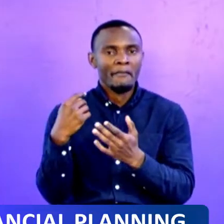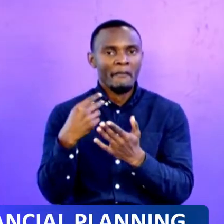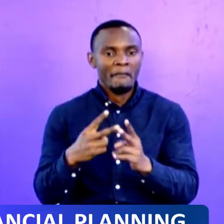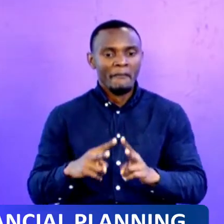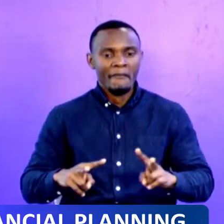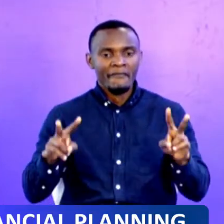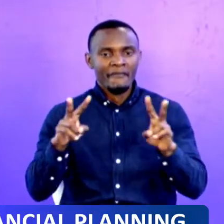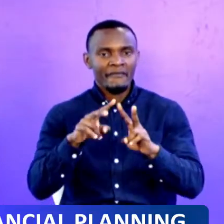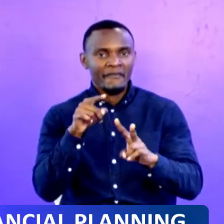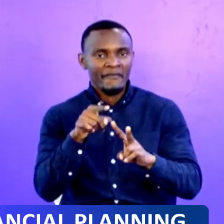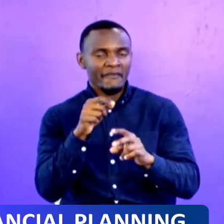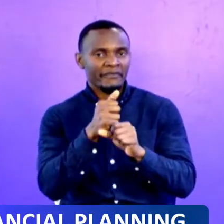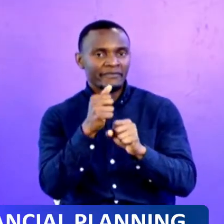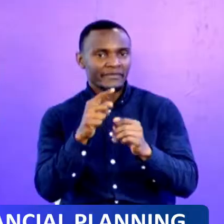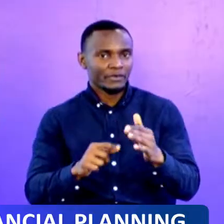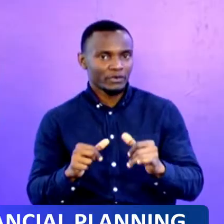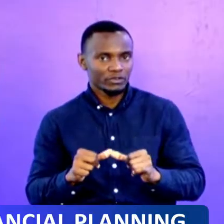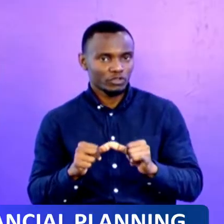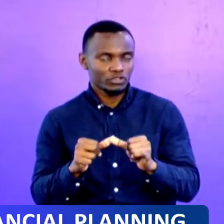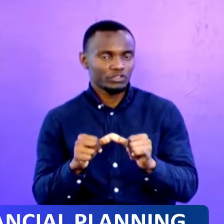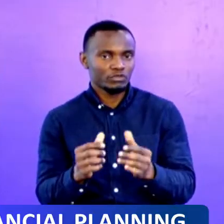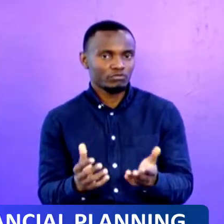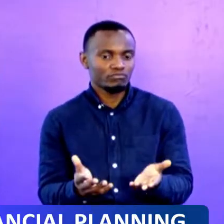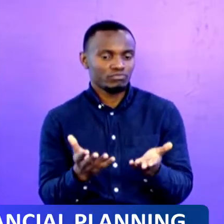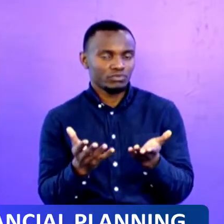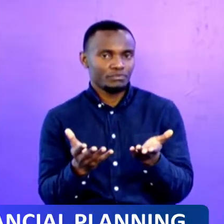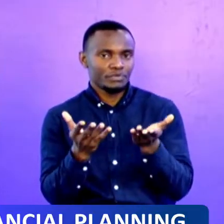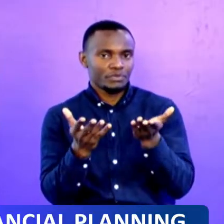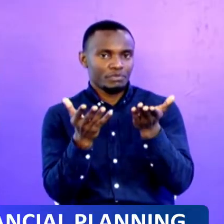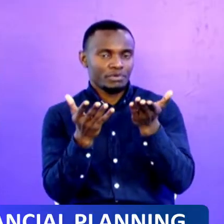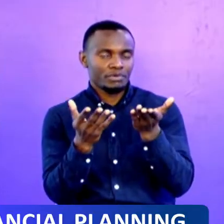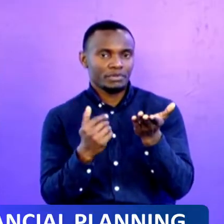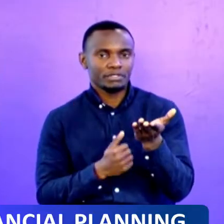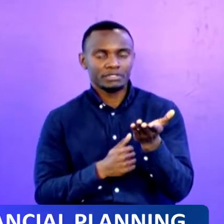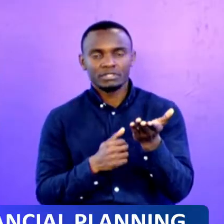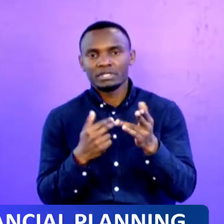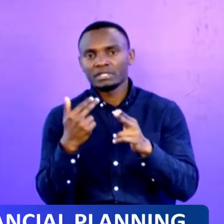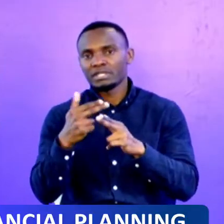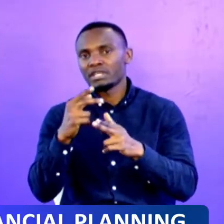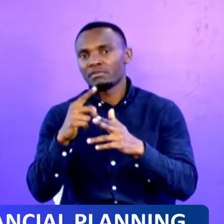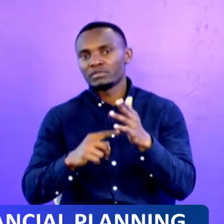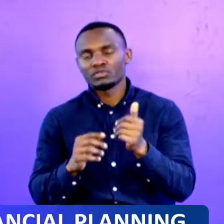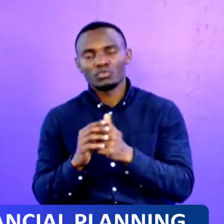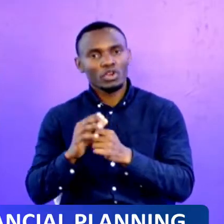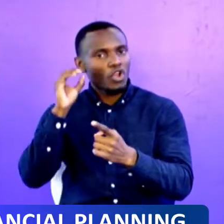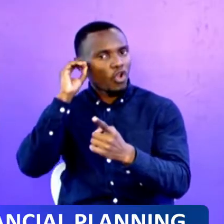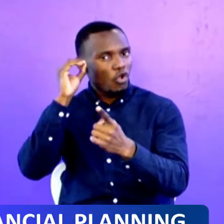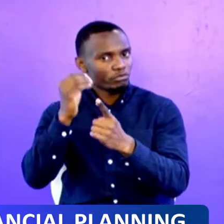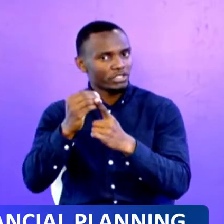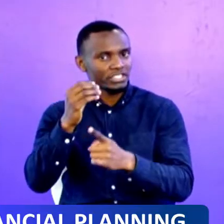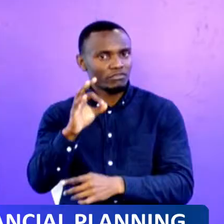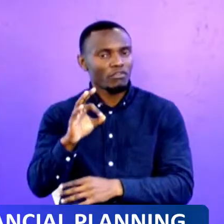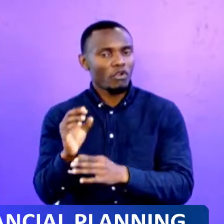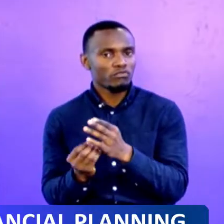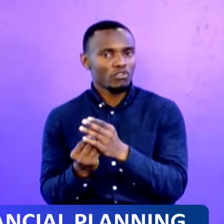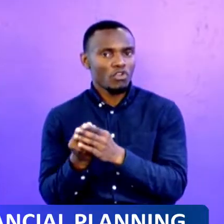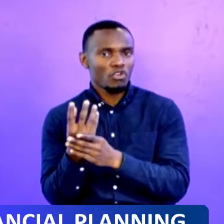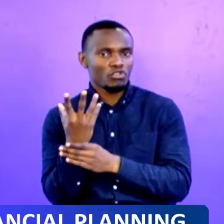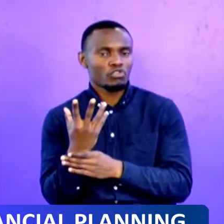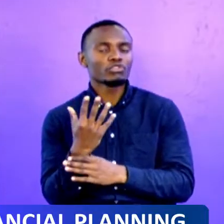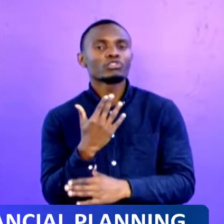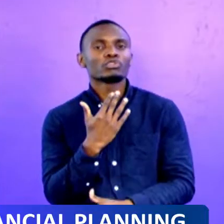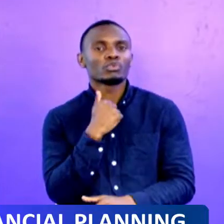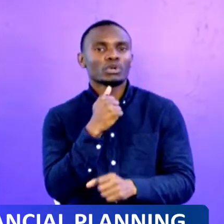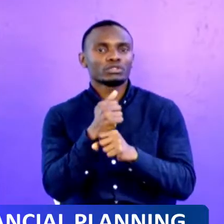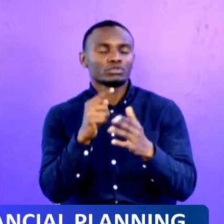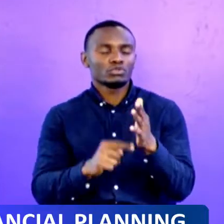to continuously go up. We call that the objective of growth. Basically, you want to double, you want to